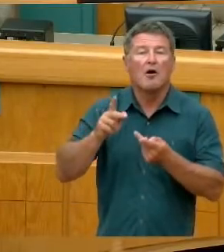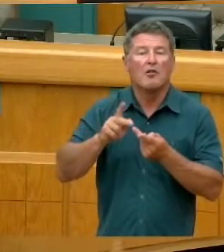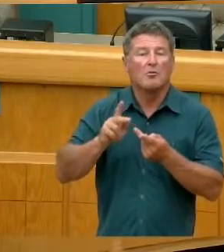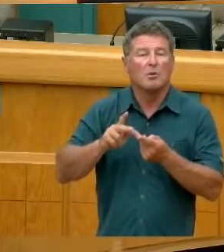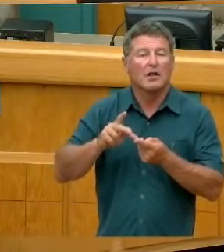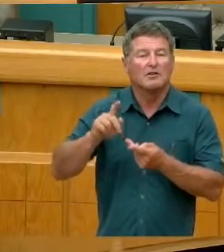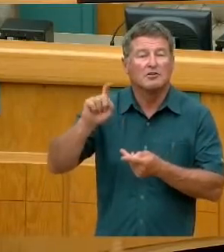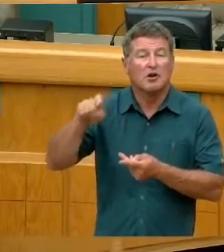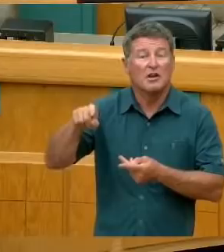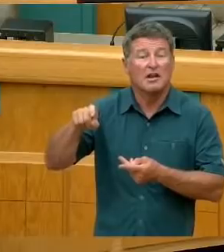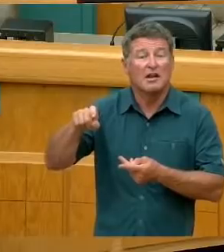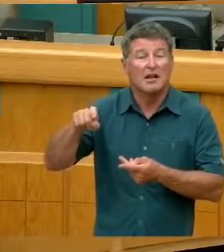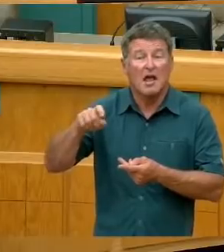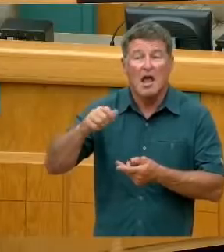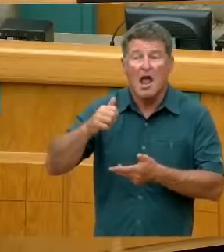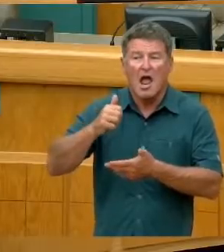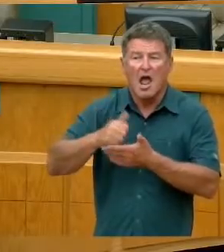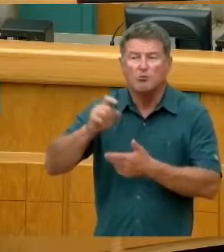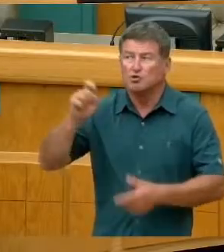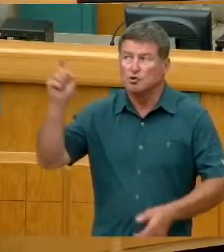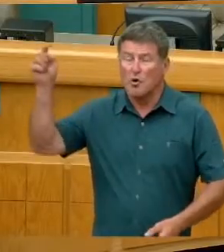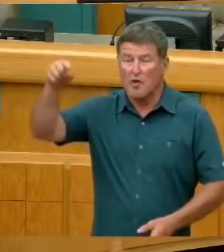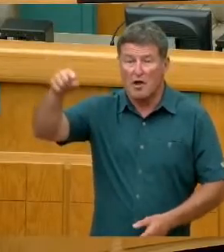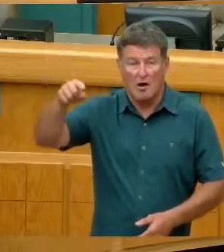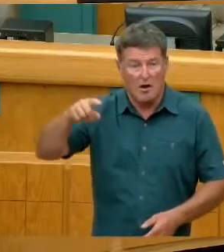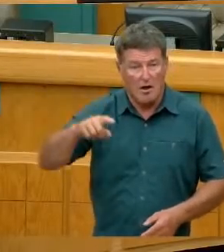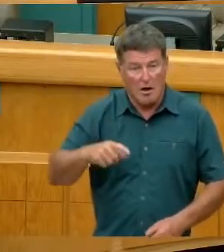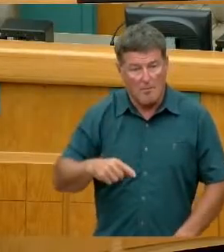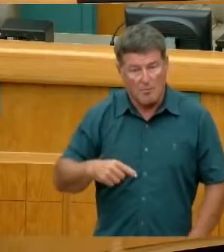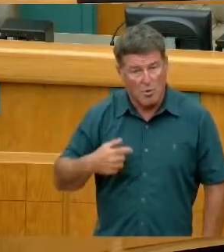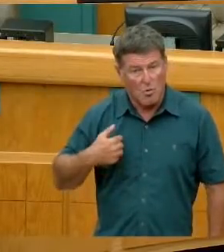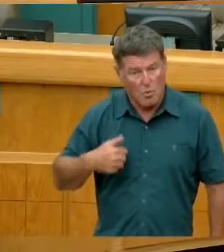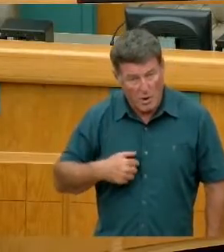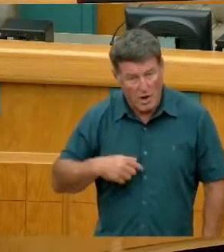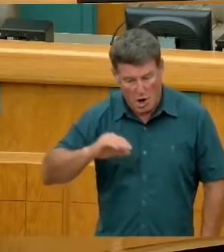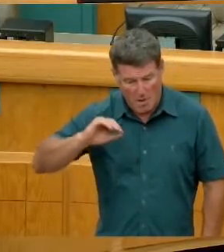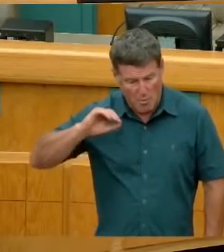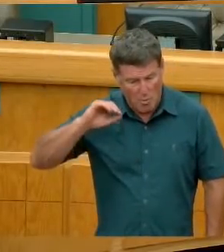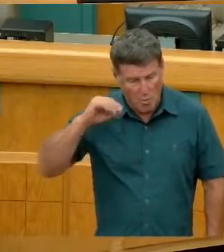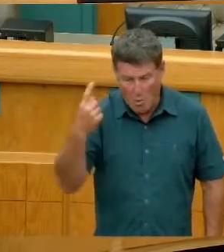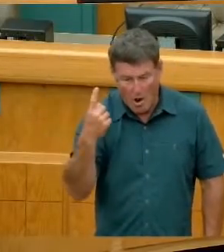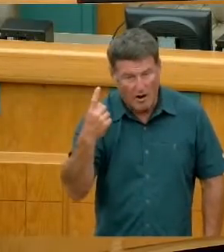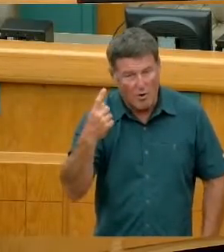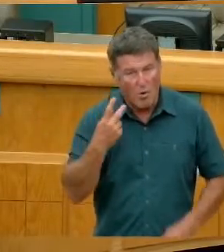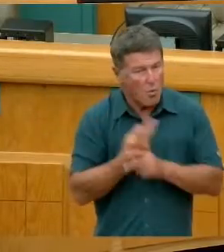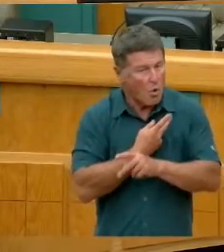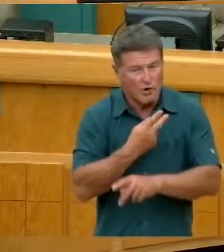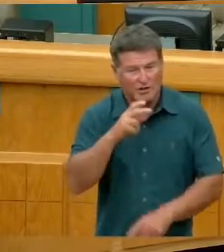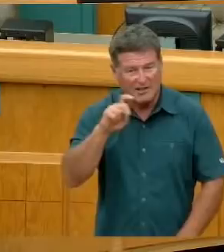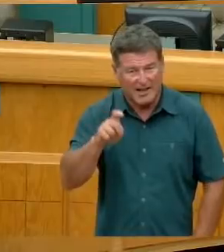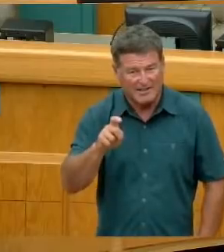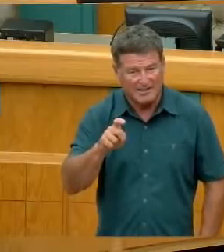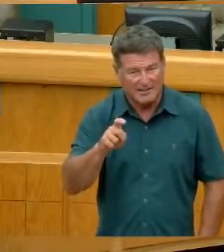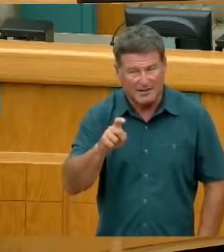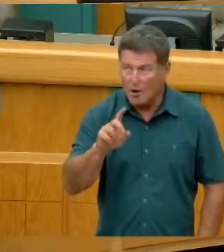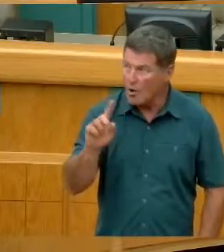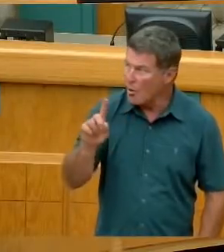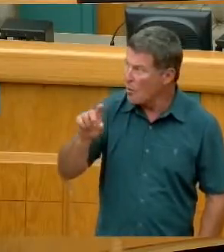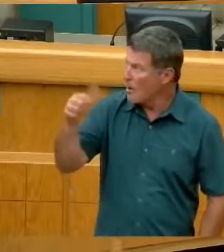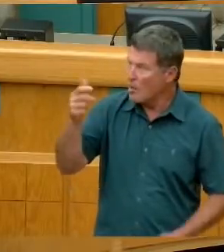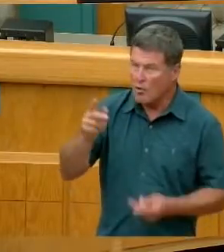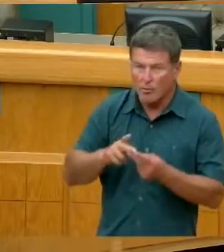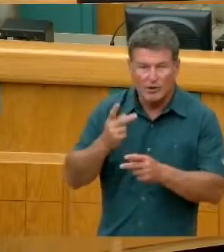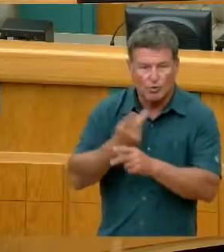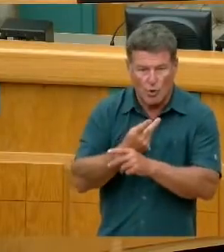and help will always go where it's needed the greatest. But when you're number one in Texas, it's hard to figure out where else